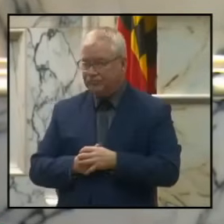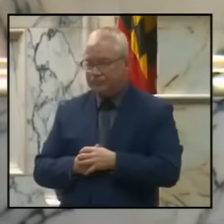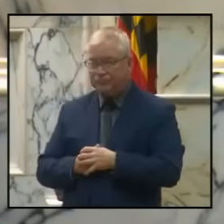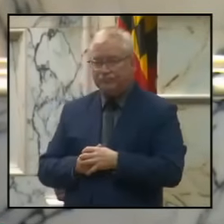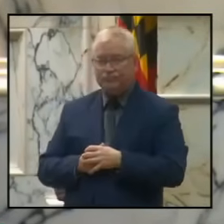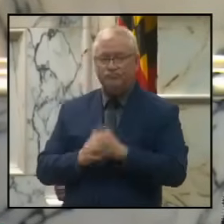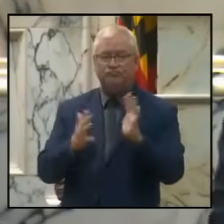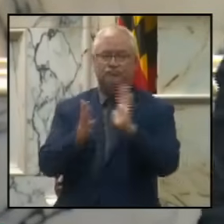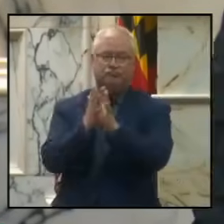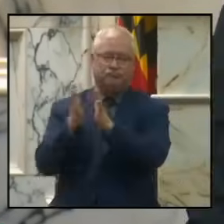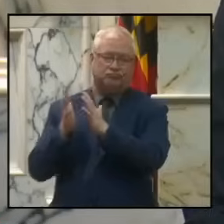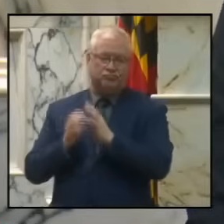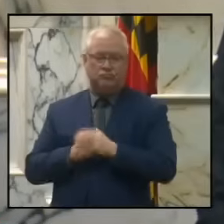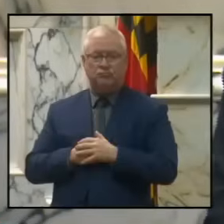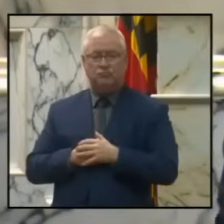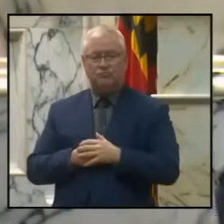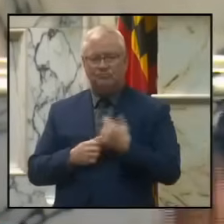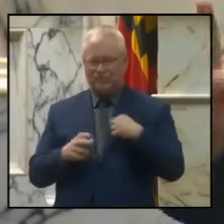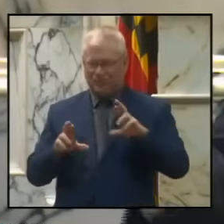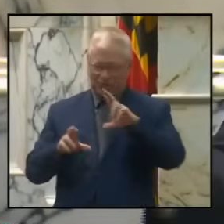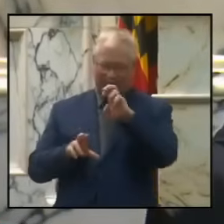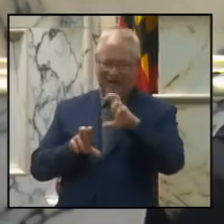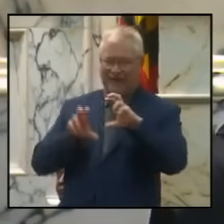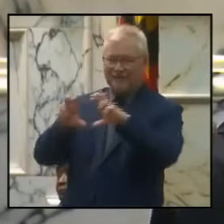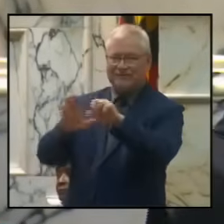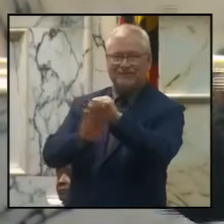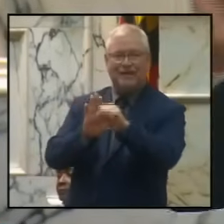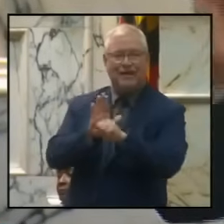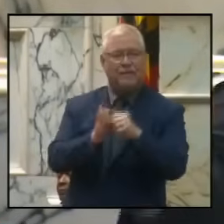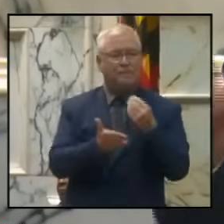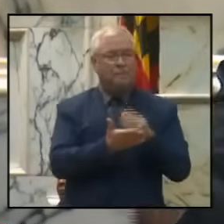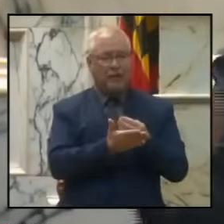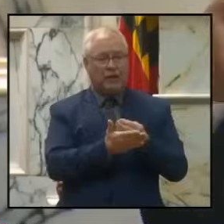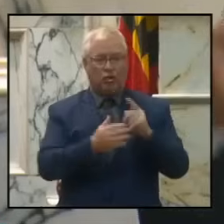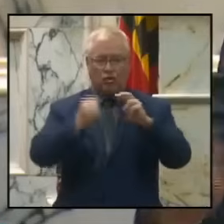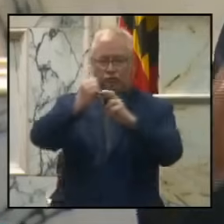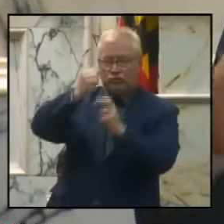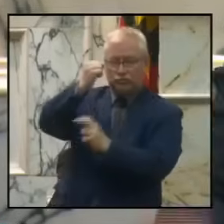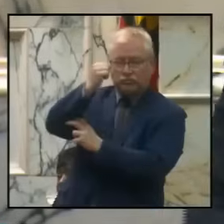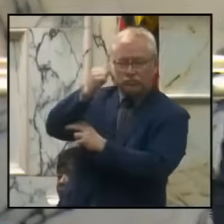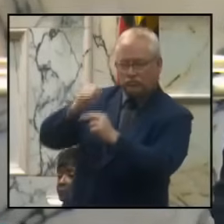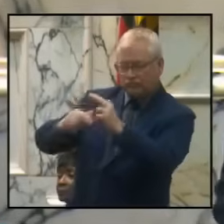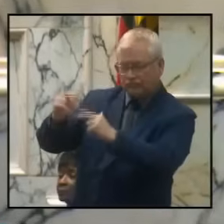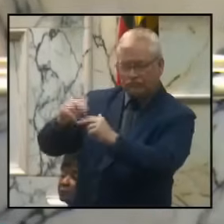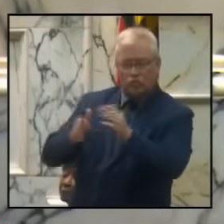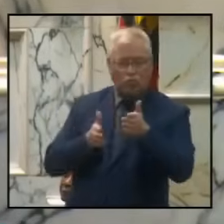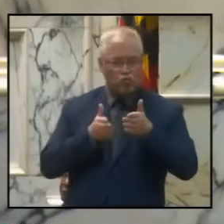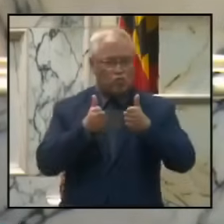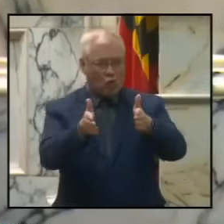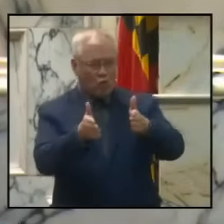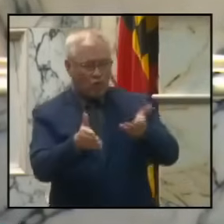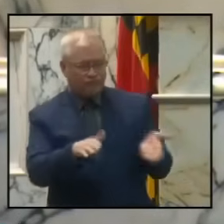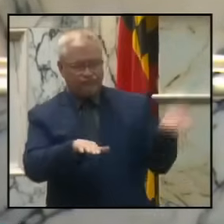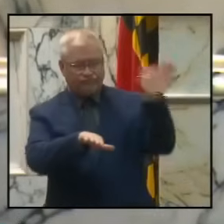We are reinvesting state funding in bridge repairs and roadway resurfacing.